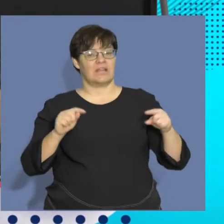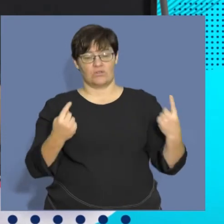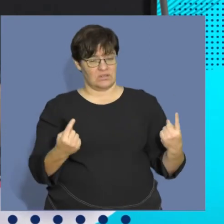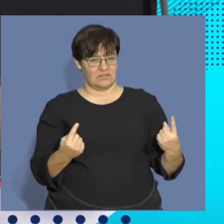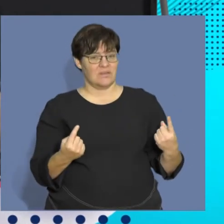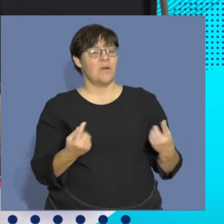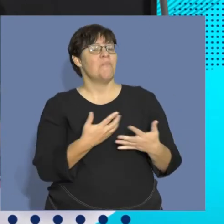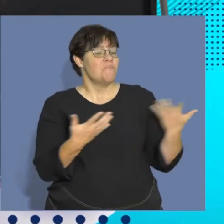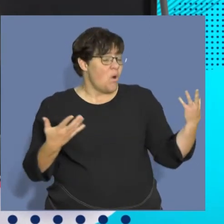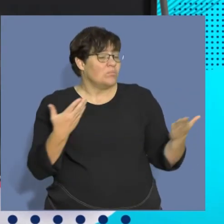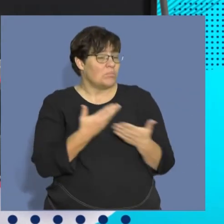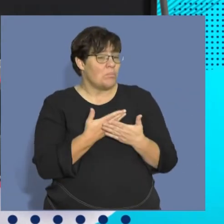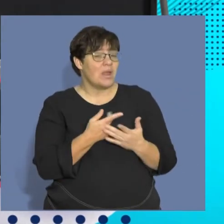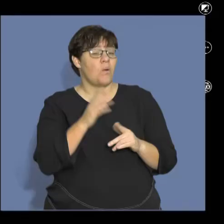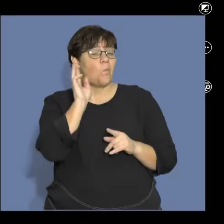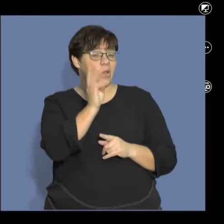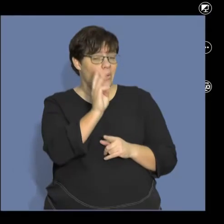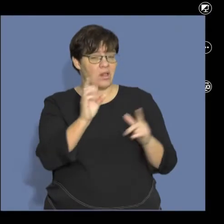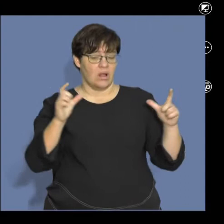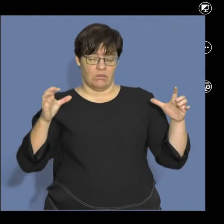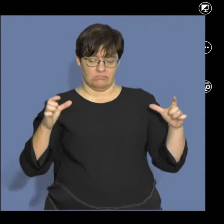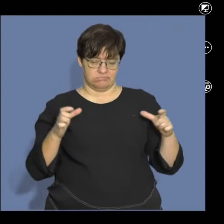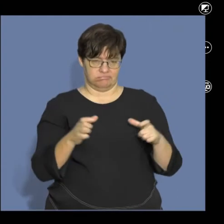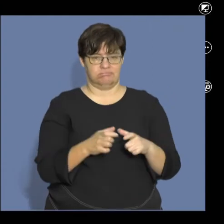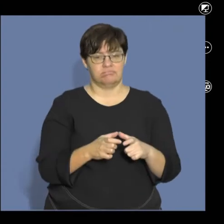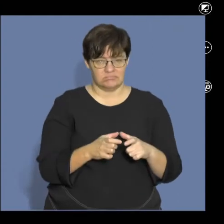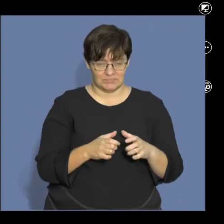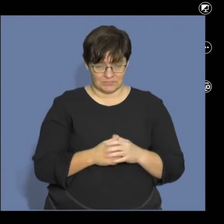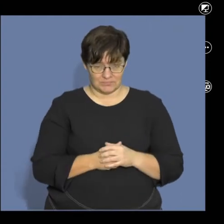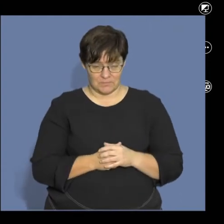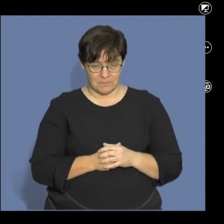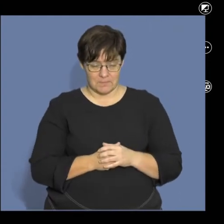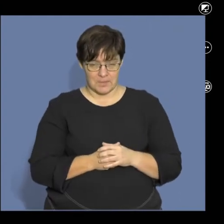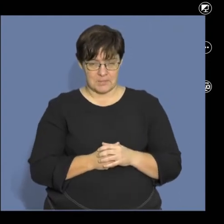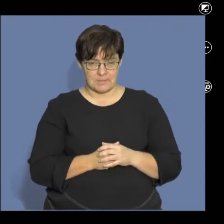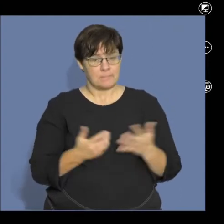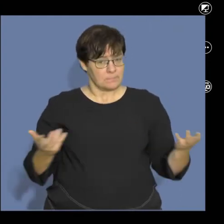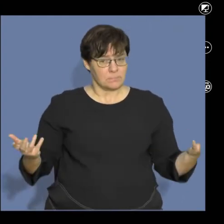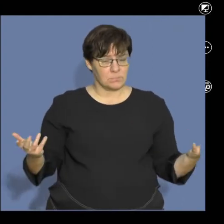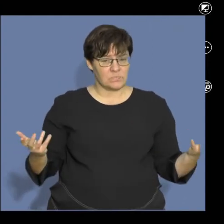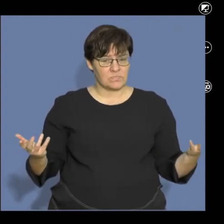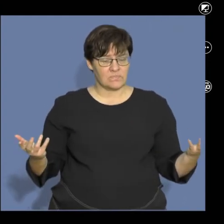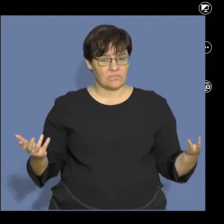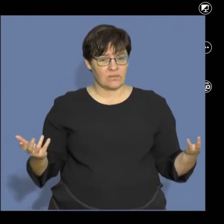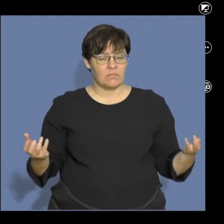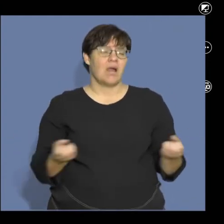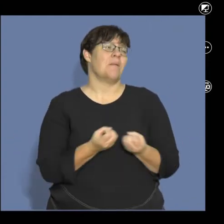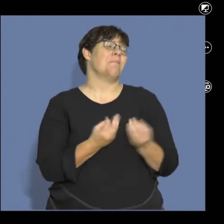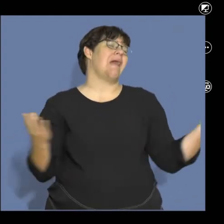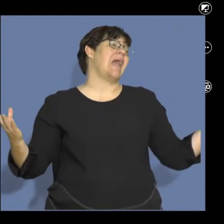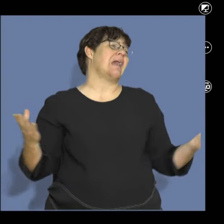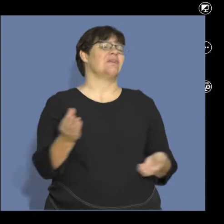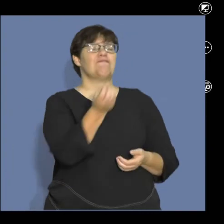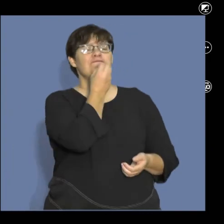is probably going to decrease. Of course, if there's